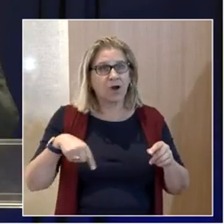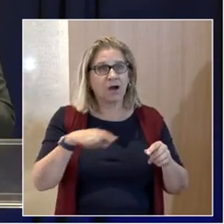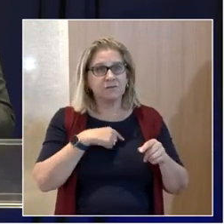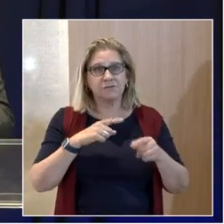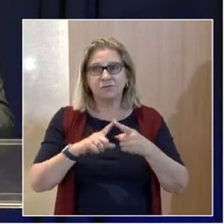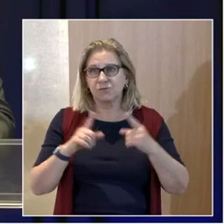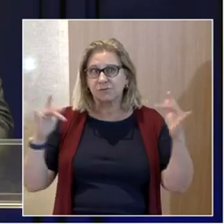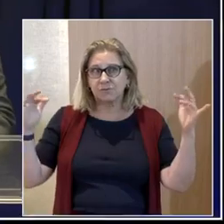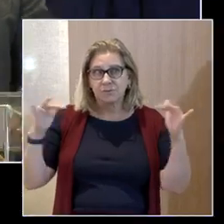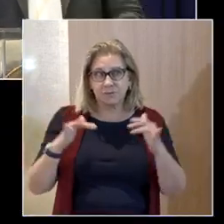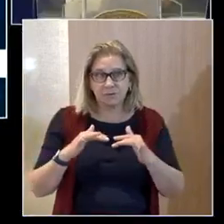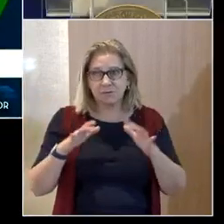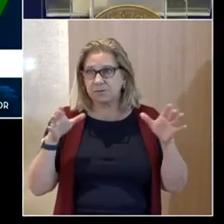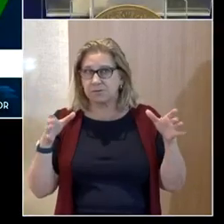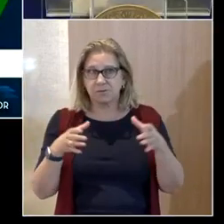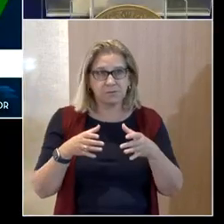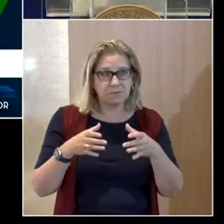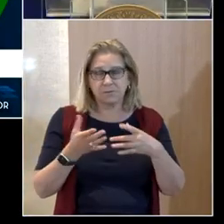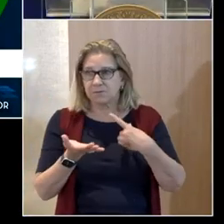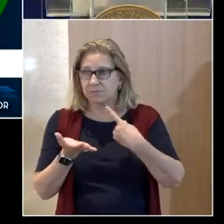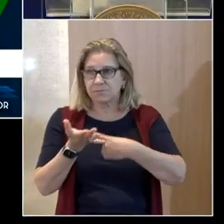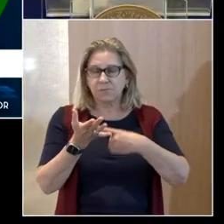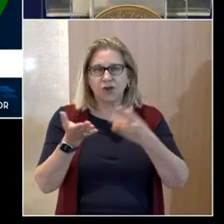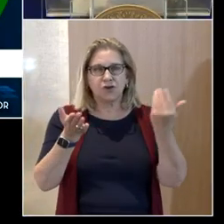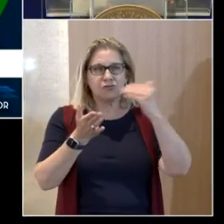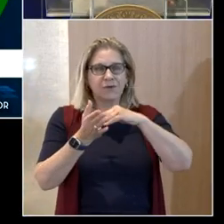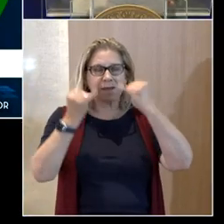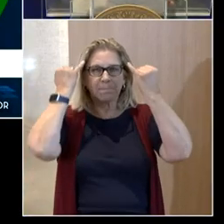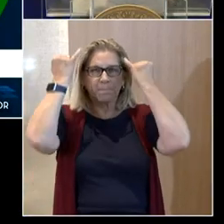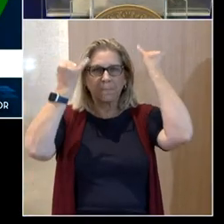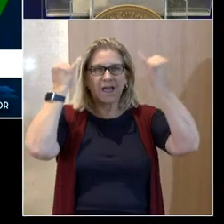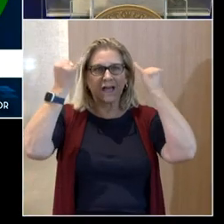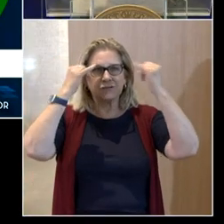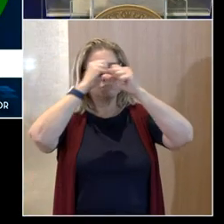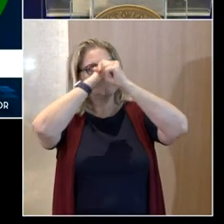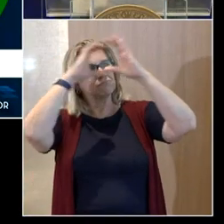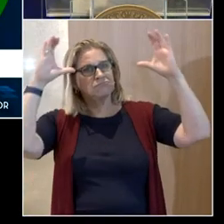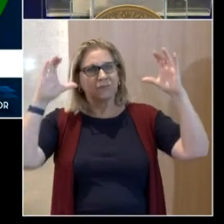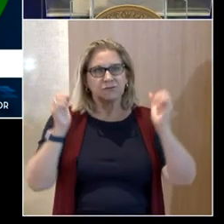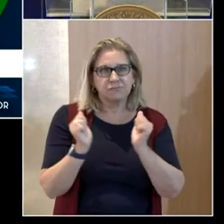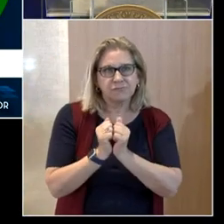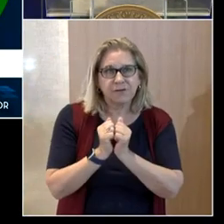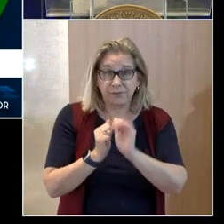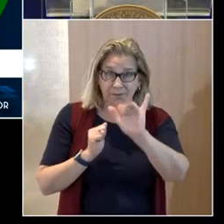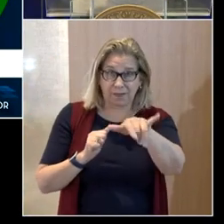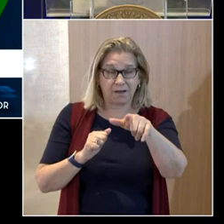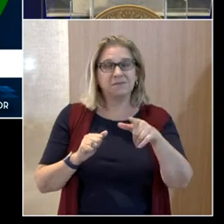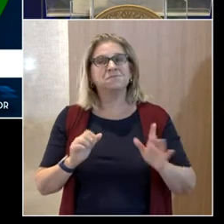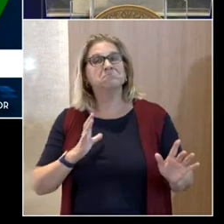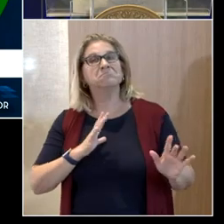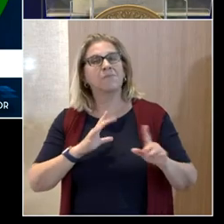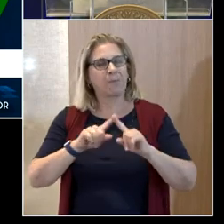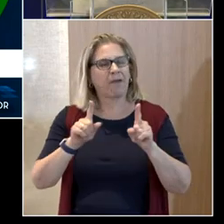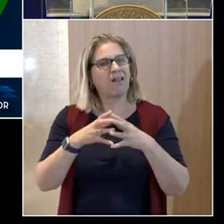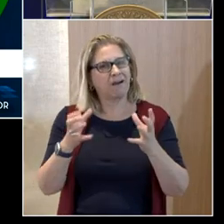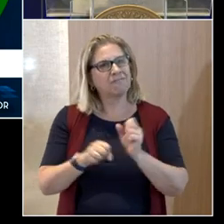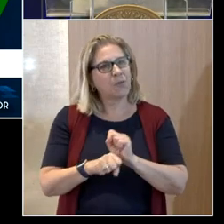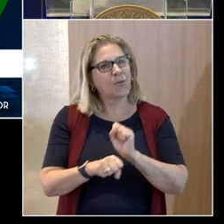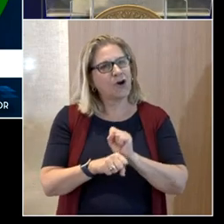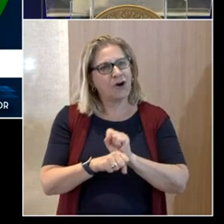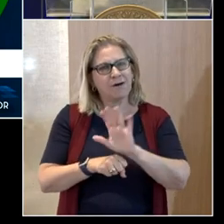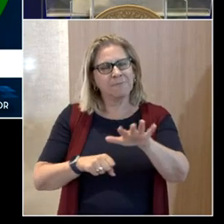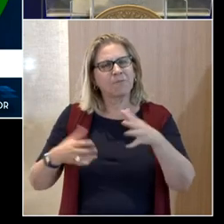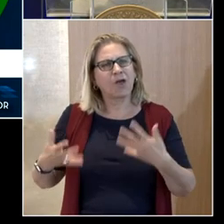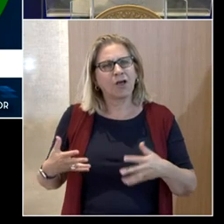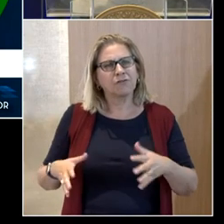reimagine downtown. It will be a lot of work, and that's for sure, but a lot of work has already begun.